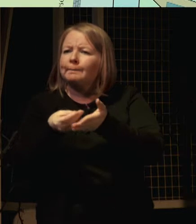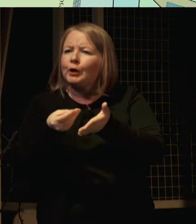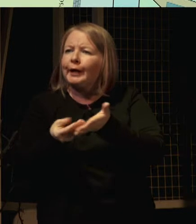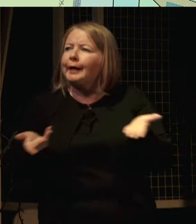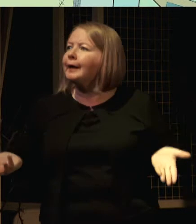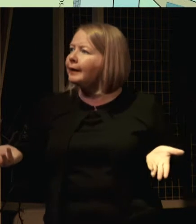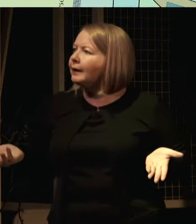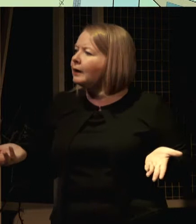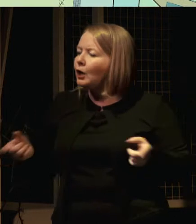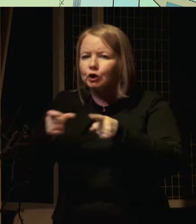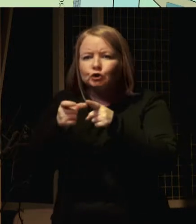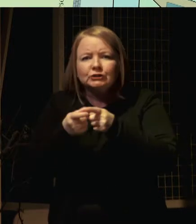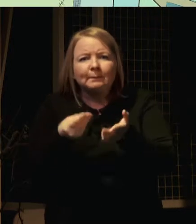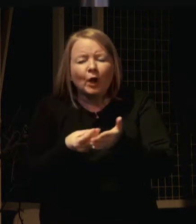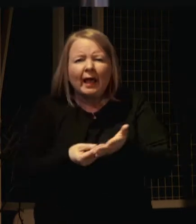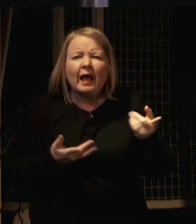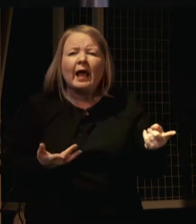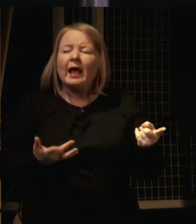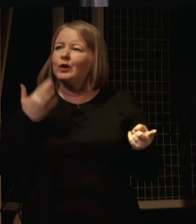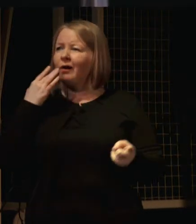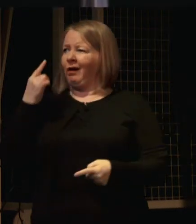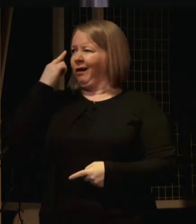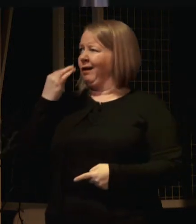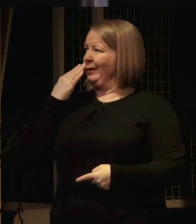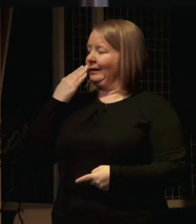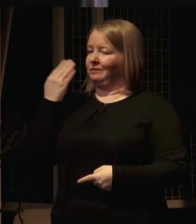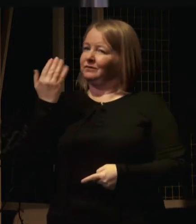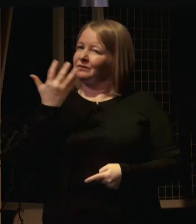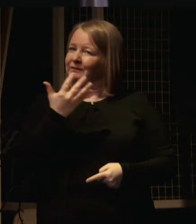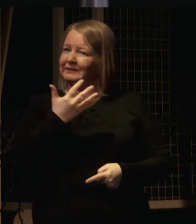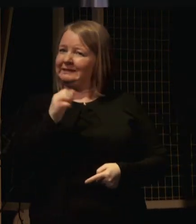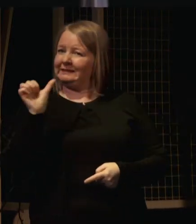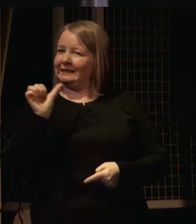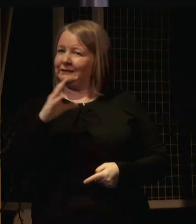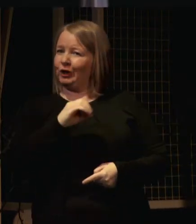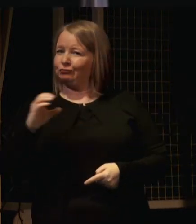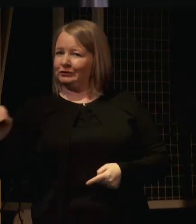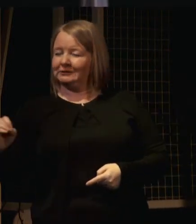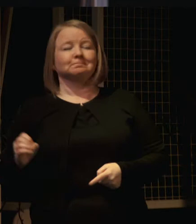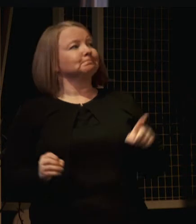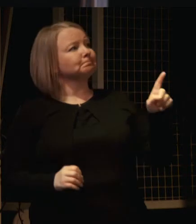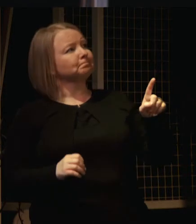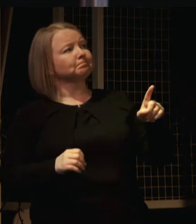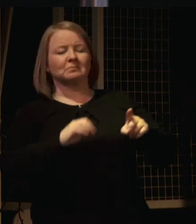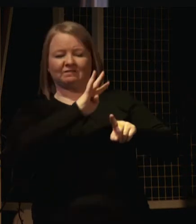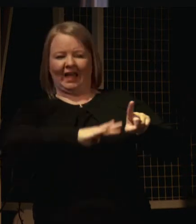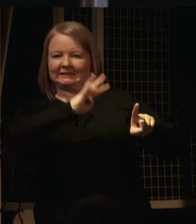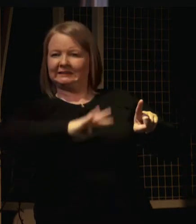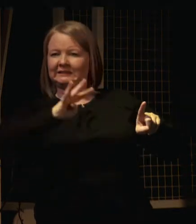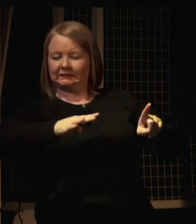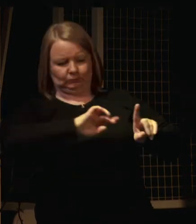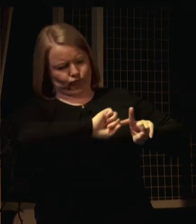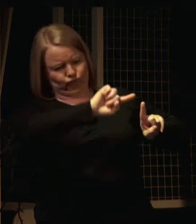thinking, when did Dundee have all this money? Well, back in the 1600s. If you can see from this map here, there's a defensive wall going all the way around the